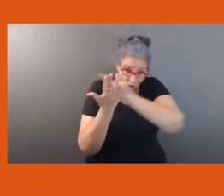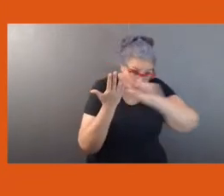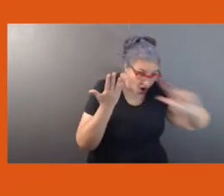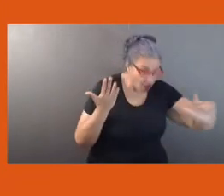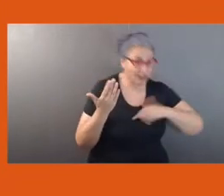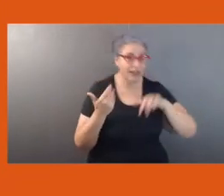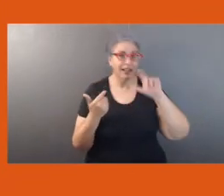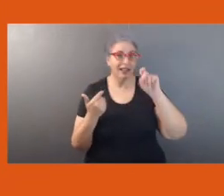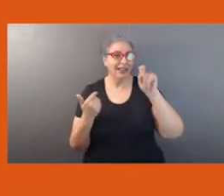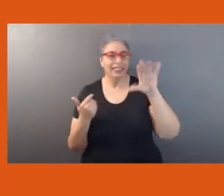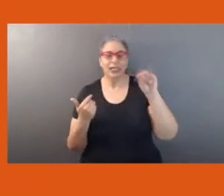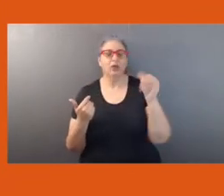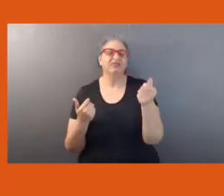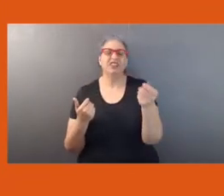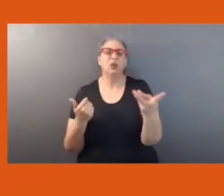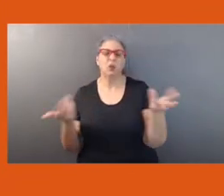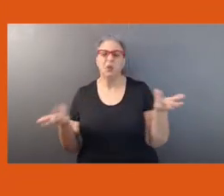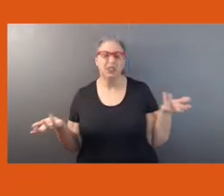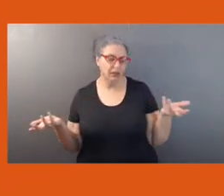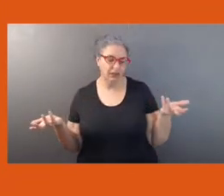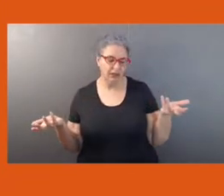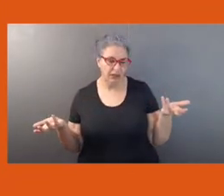actually Latino.